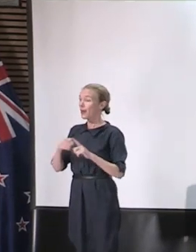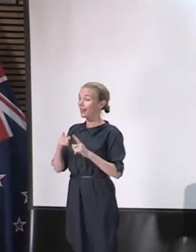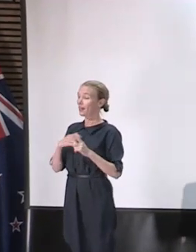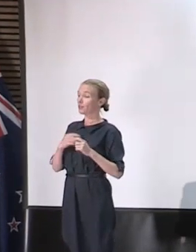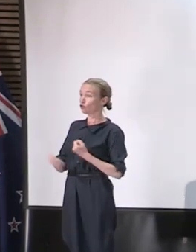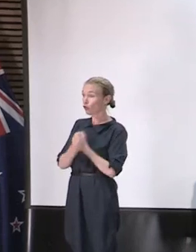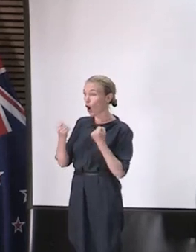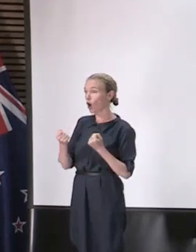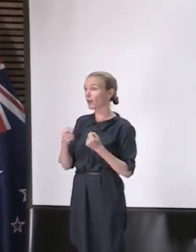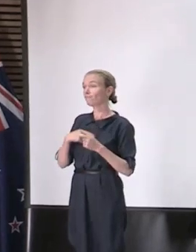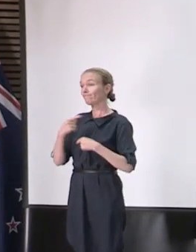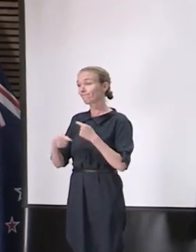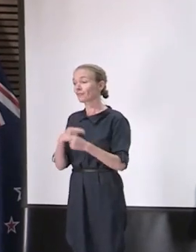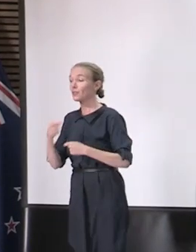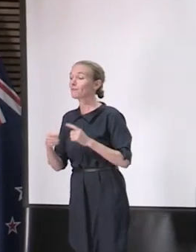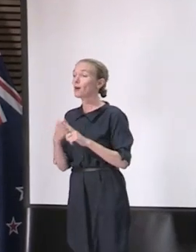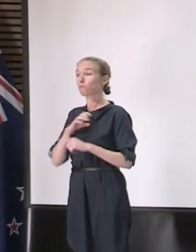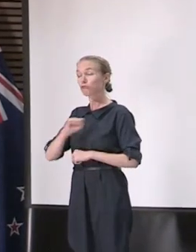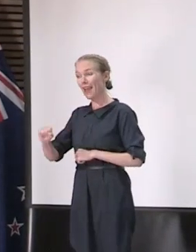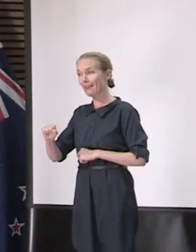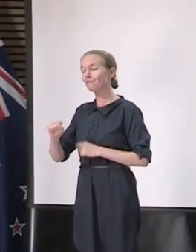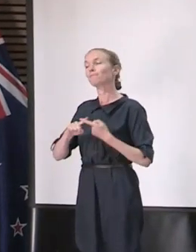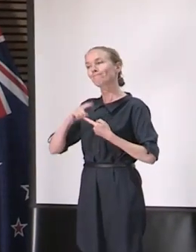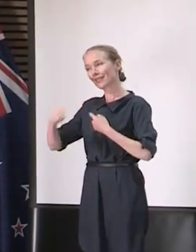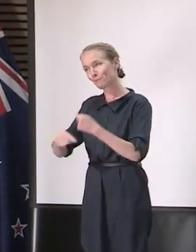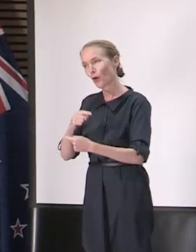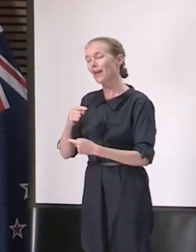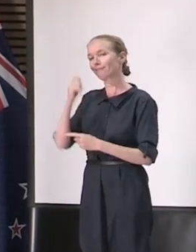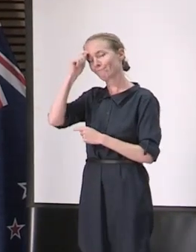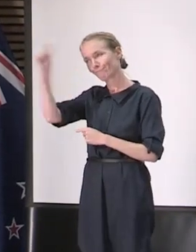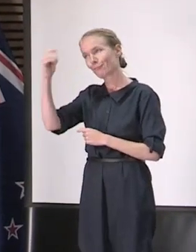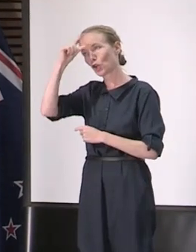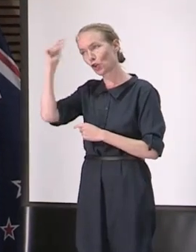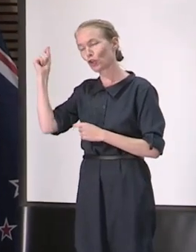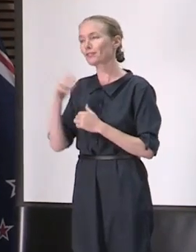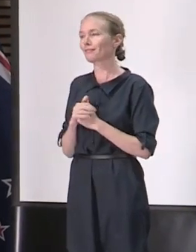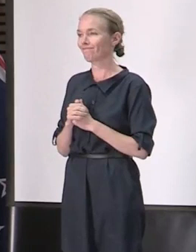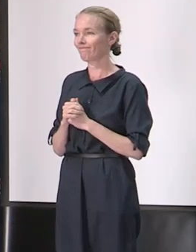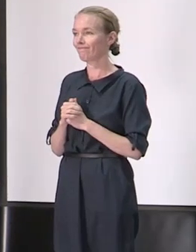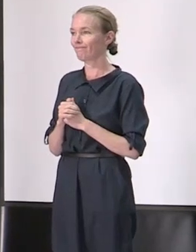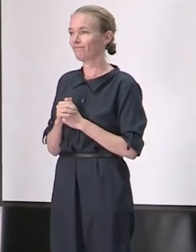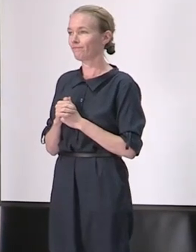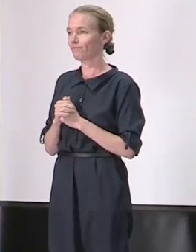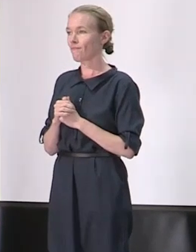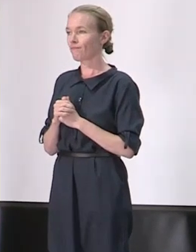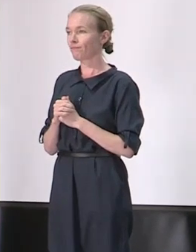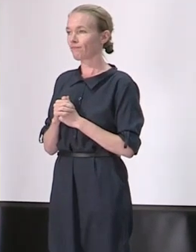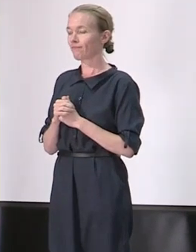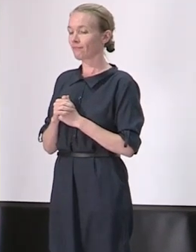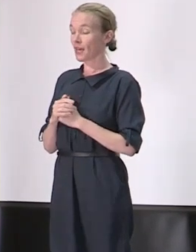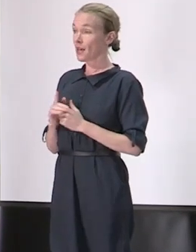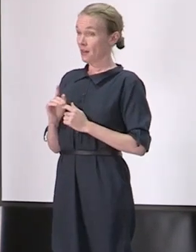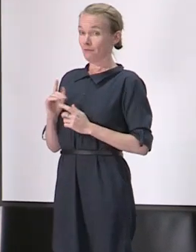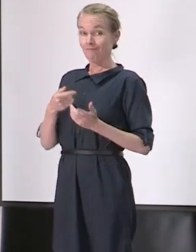Ashley. Can I just reiterate the comments made by Dr. Bloomfield about our nurses? And I have to say, even